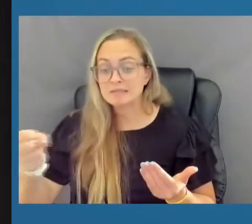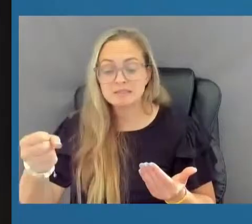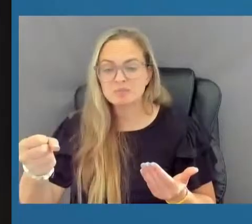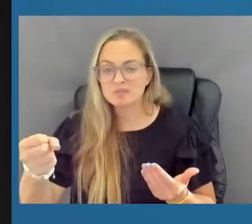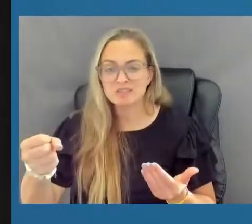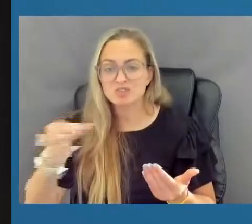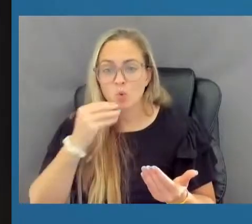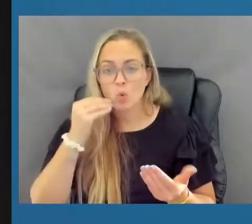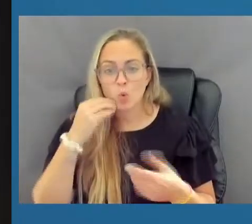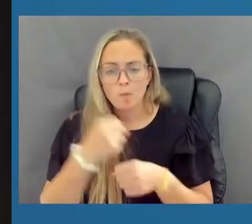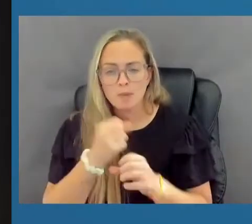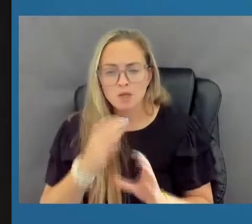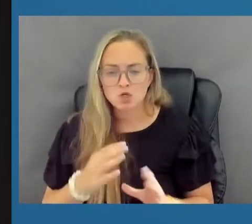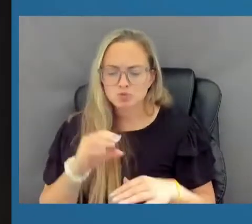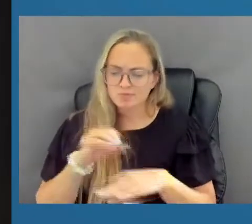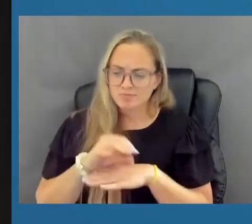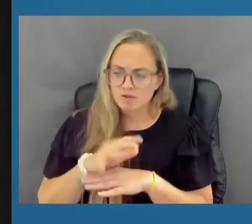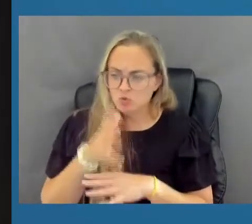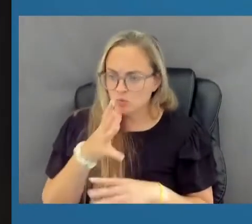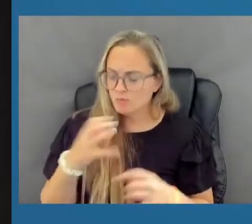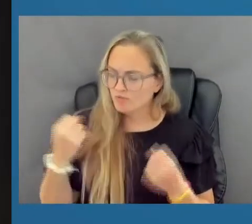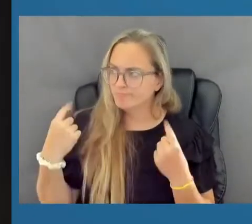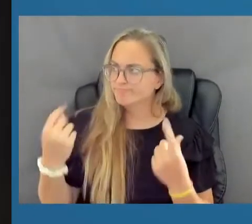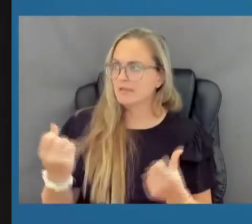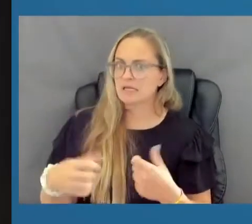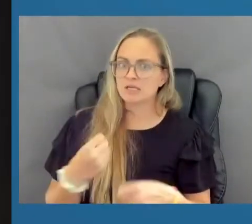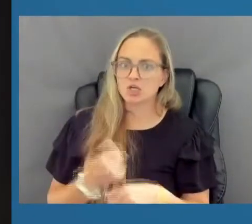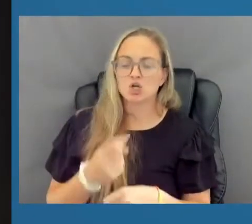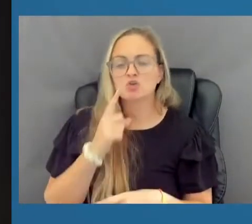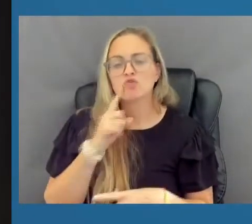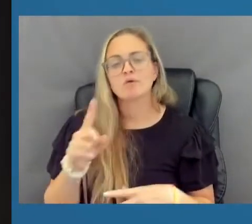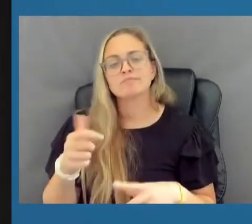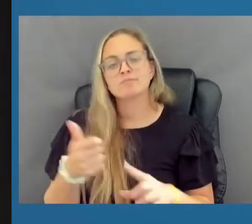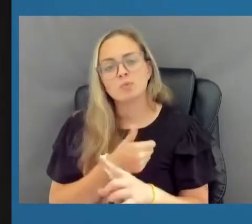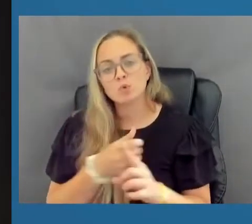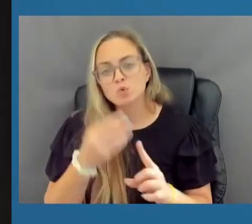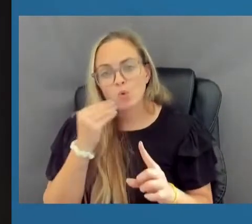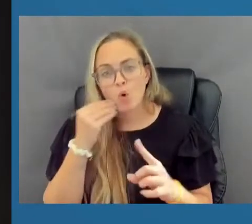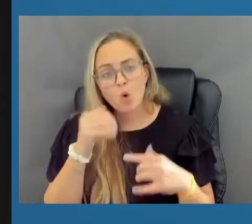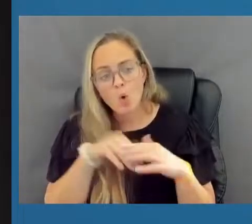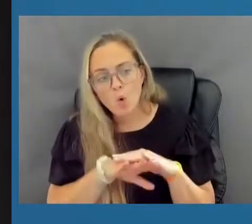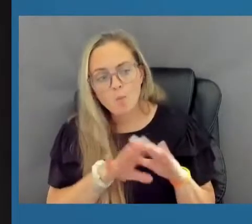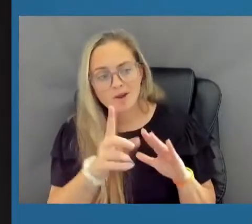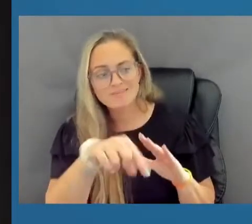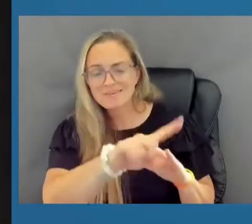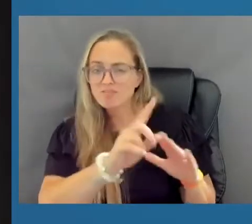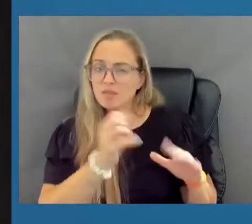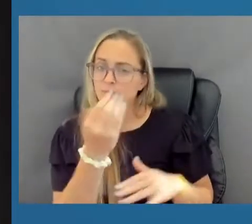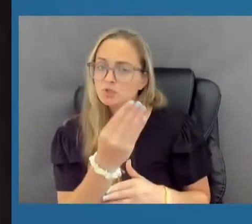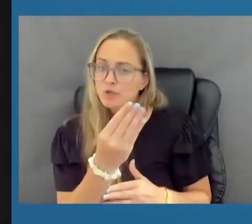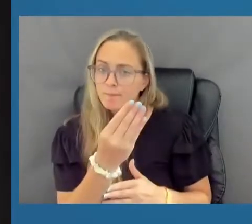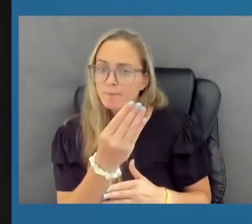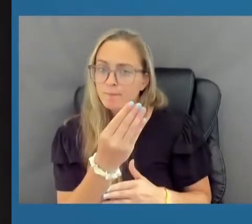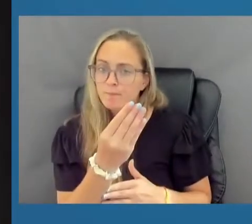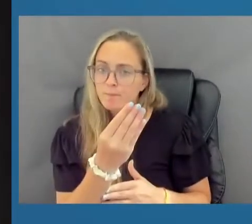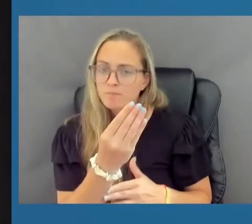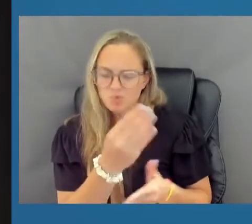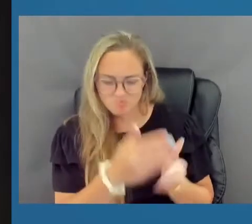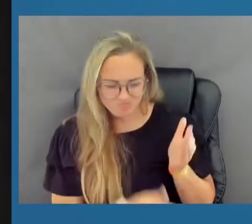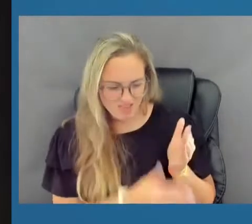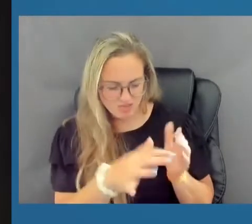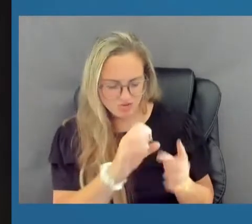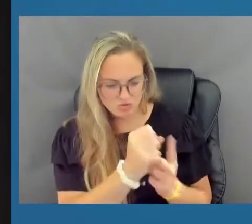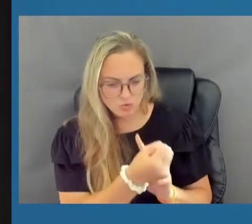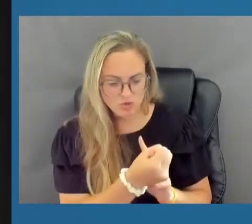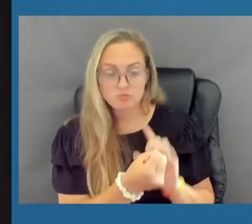She had been counseling women for decades, especially those in abusive homes, and she wanted to give them a job to get out of their circumstances. So here I